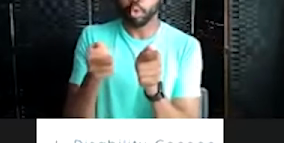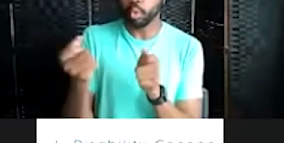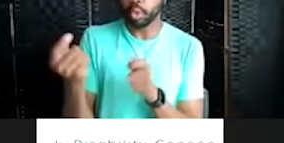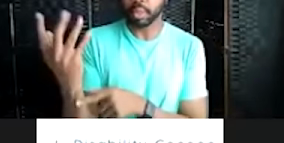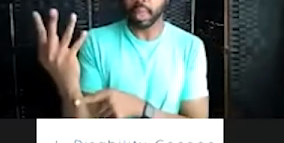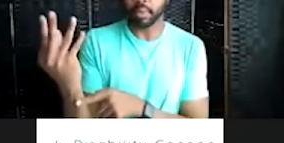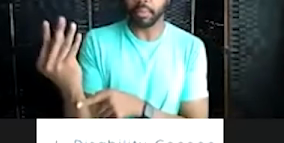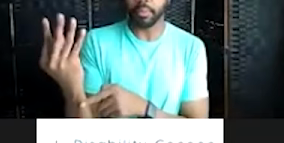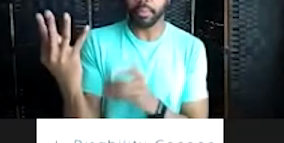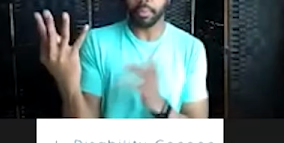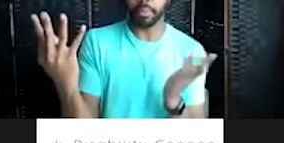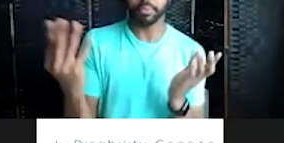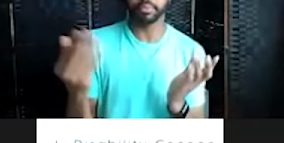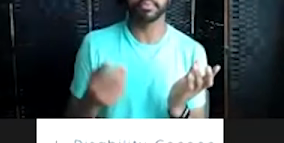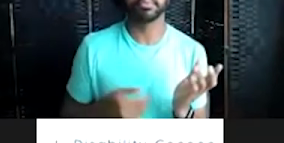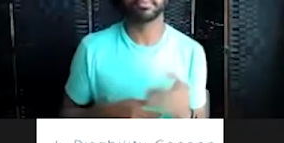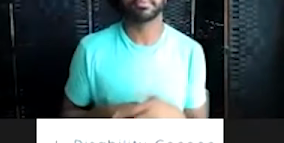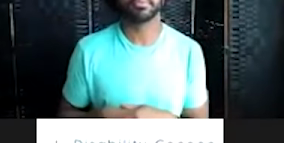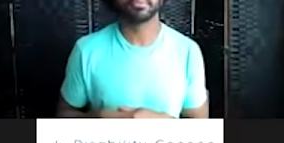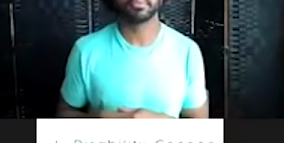Let's mute Alexa again here.